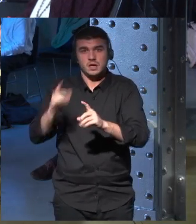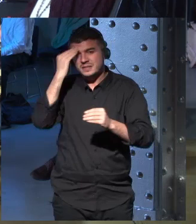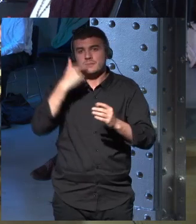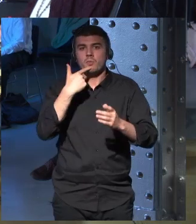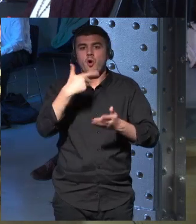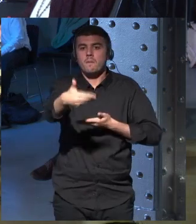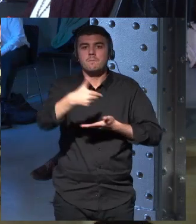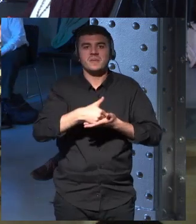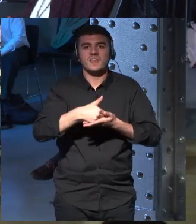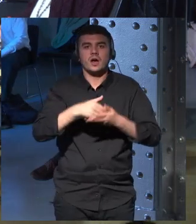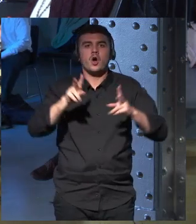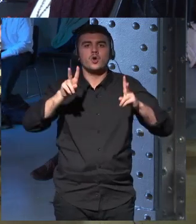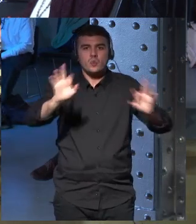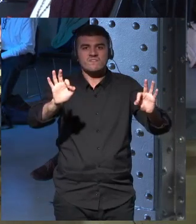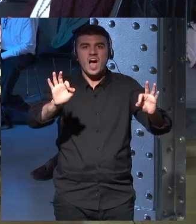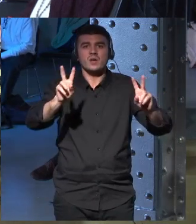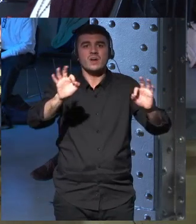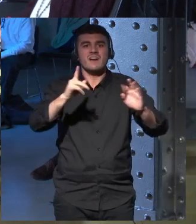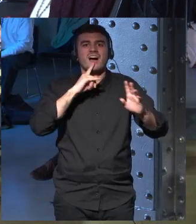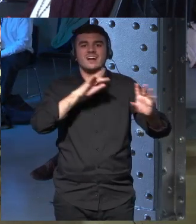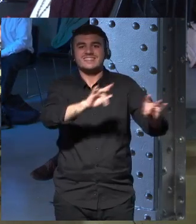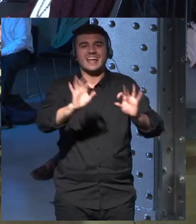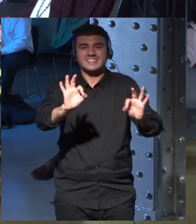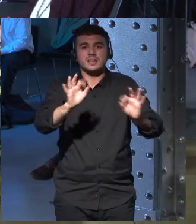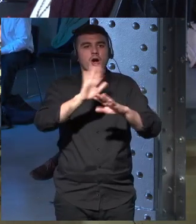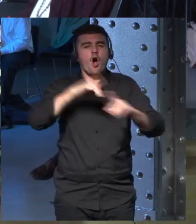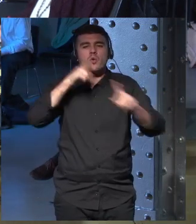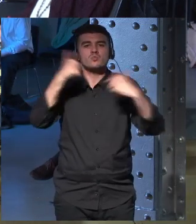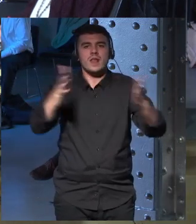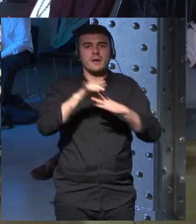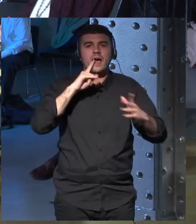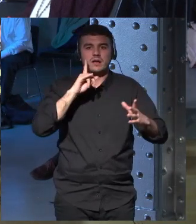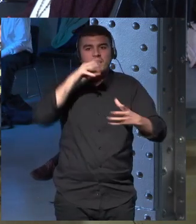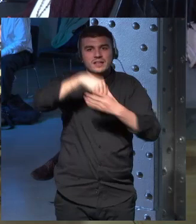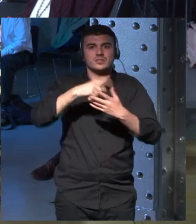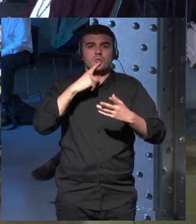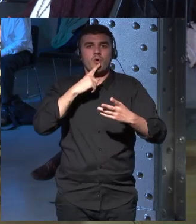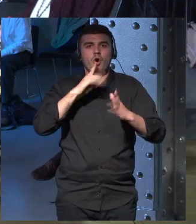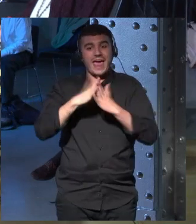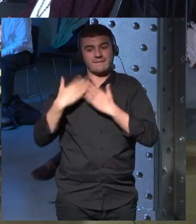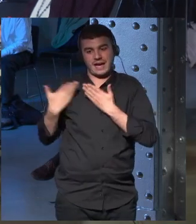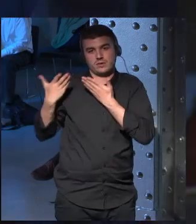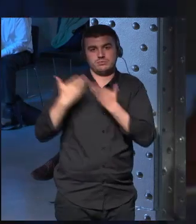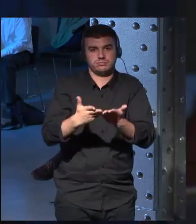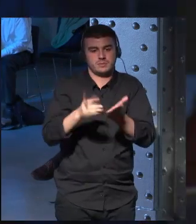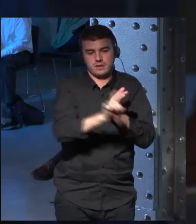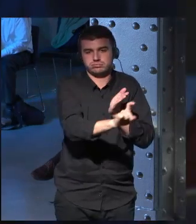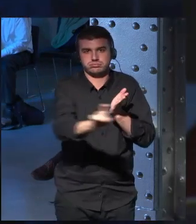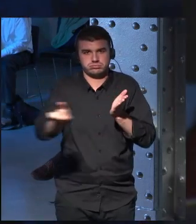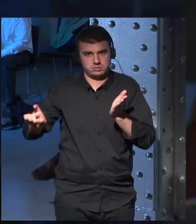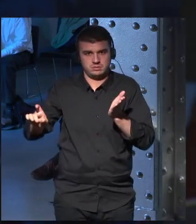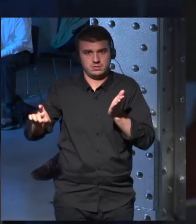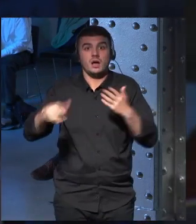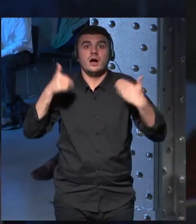for civilization. They were bringing the gospel to the heathen. So the present